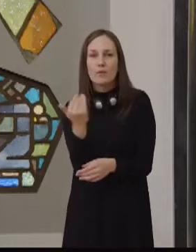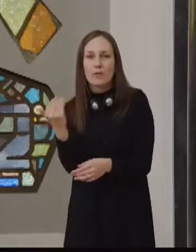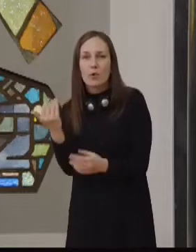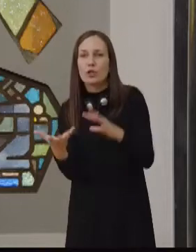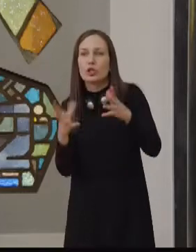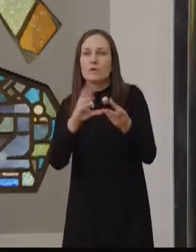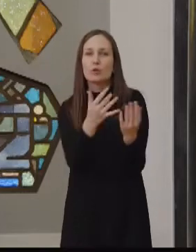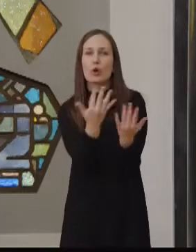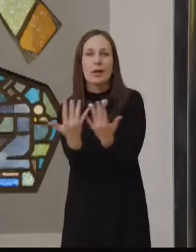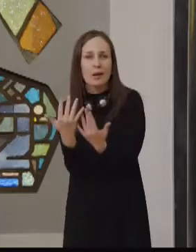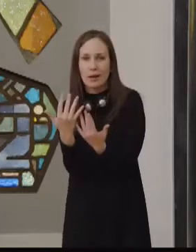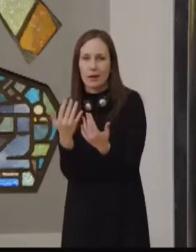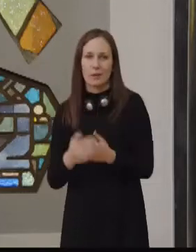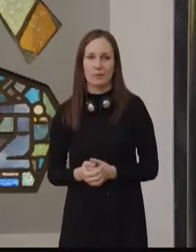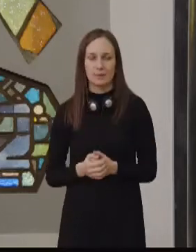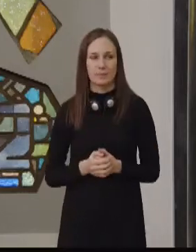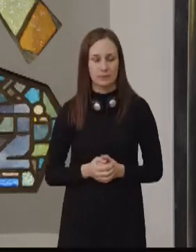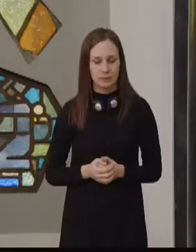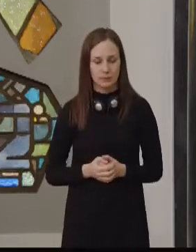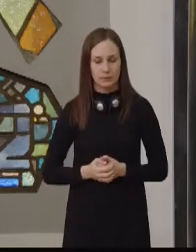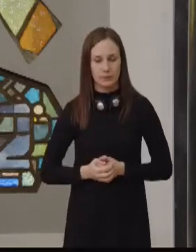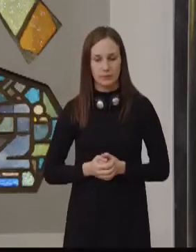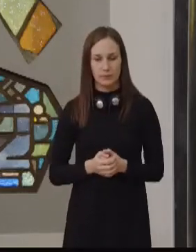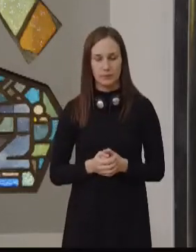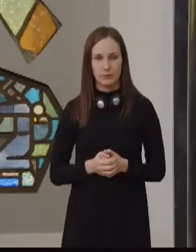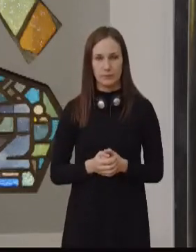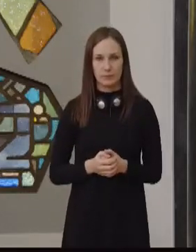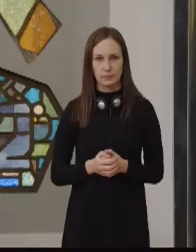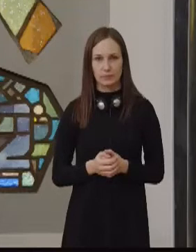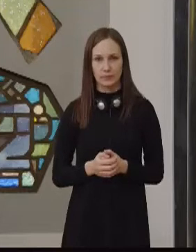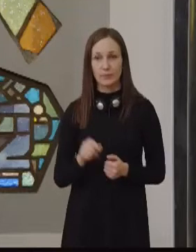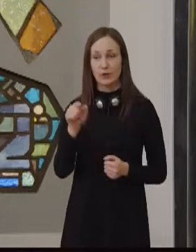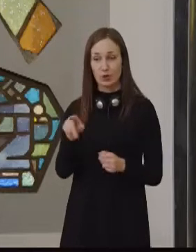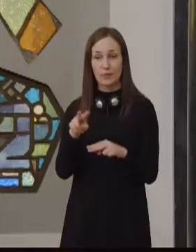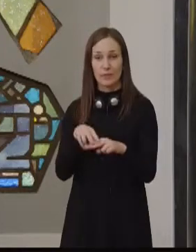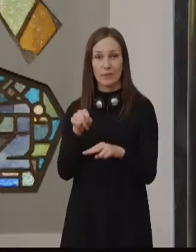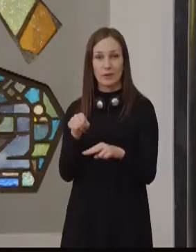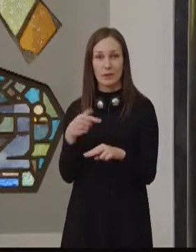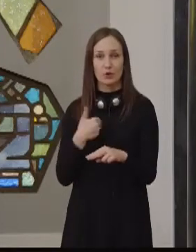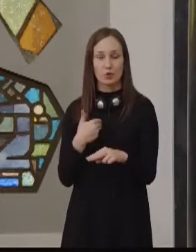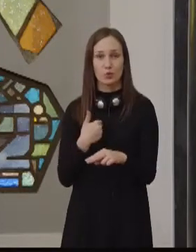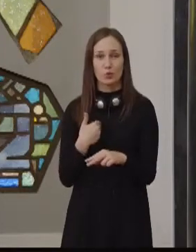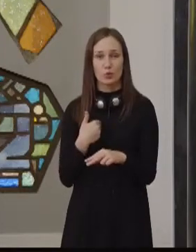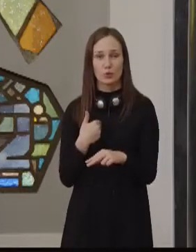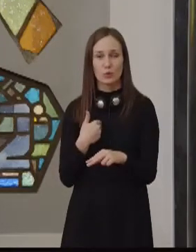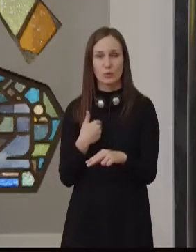such people, because our society does not know how many people